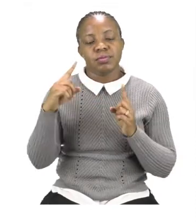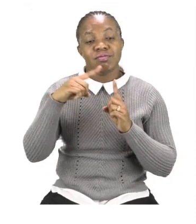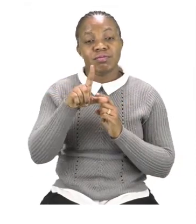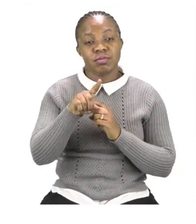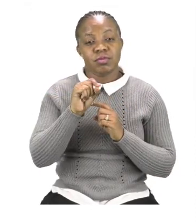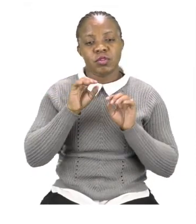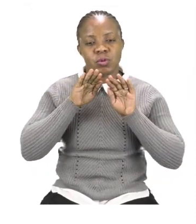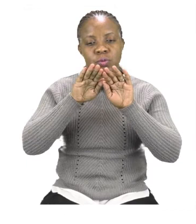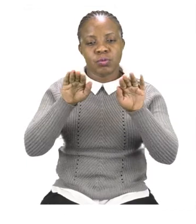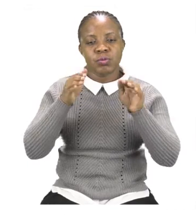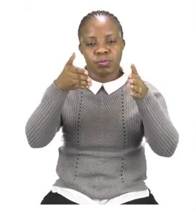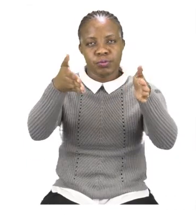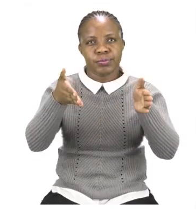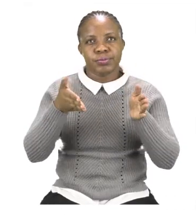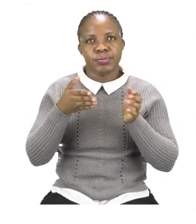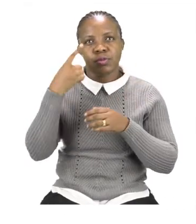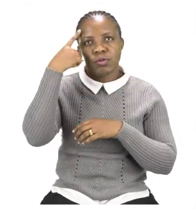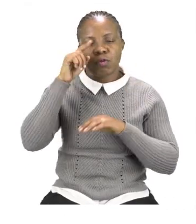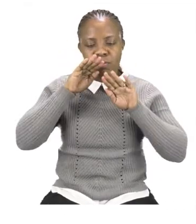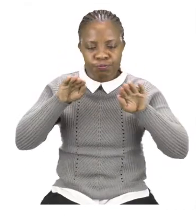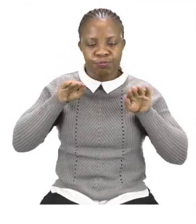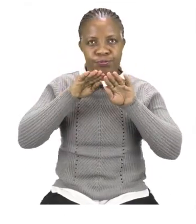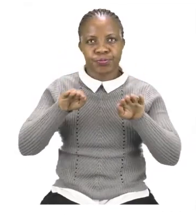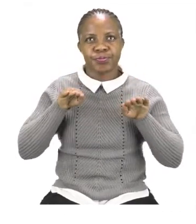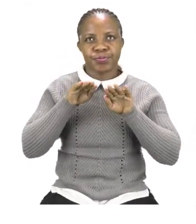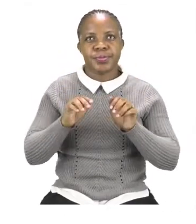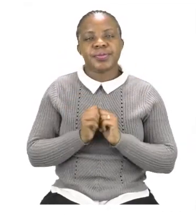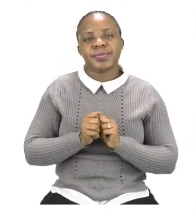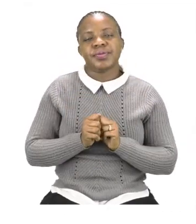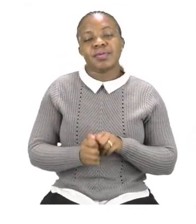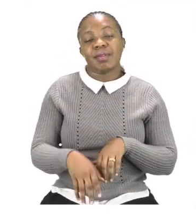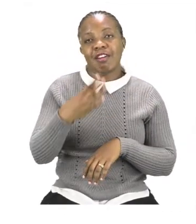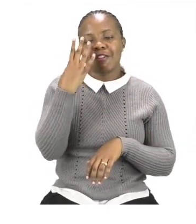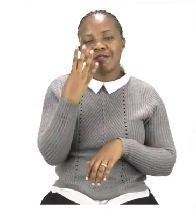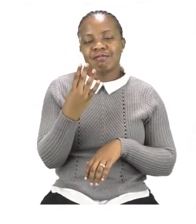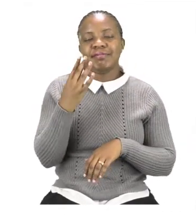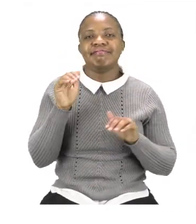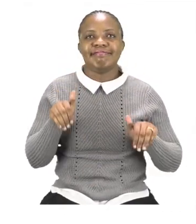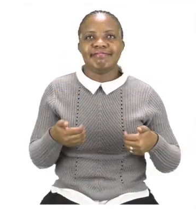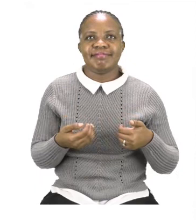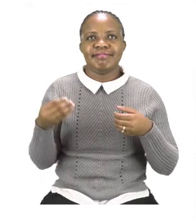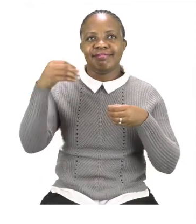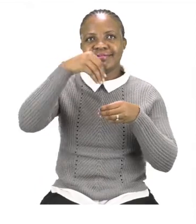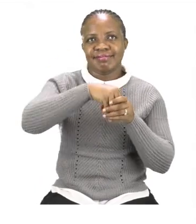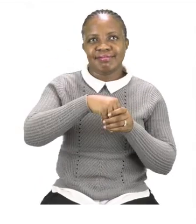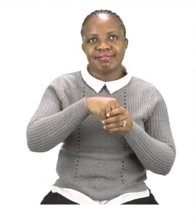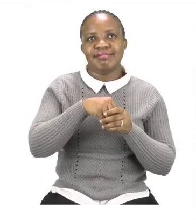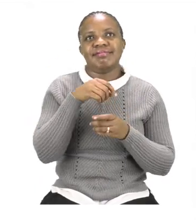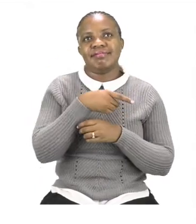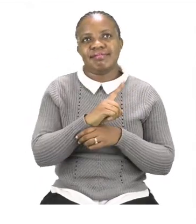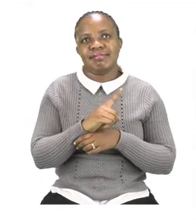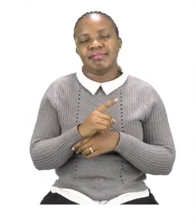for swimming. 4 boys joined them. How many children